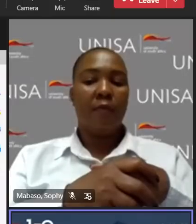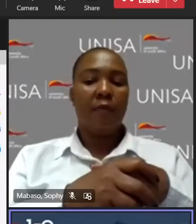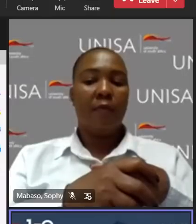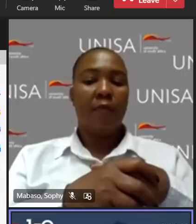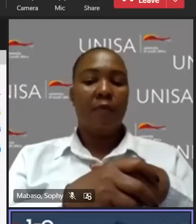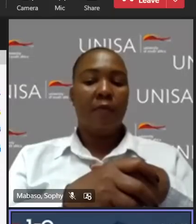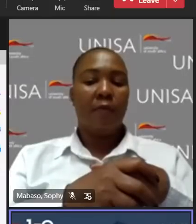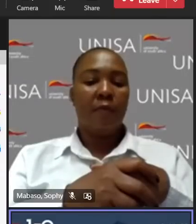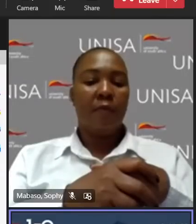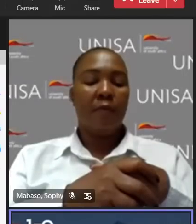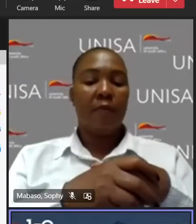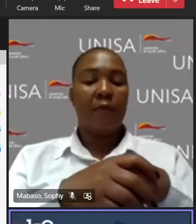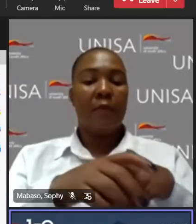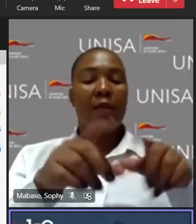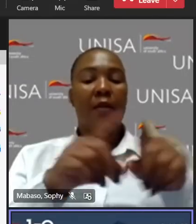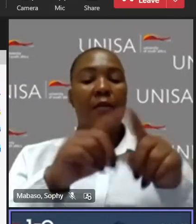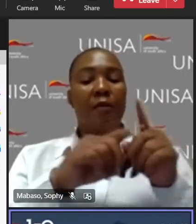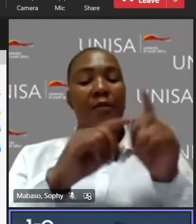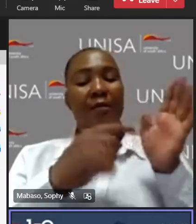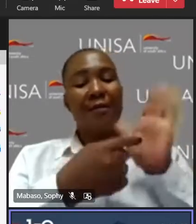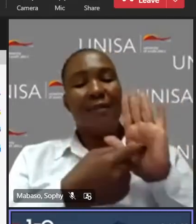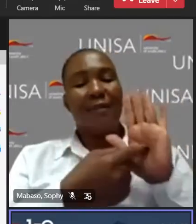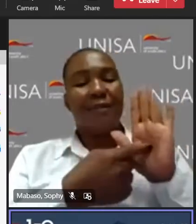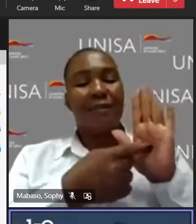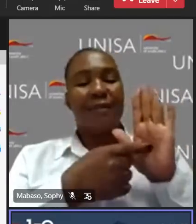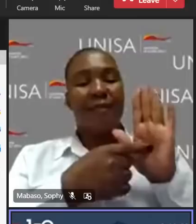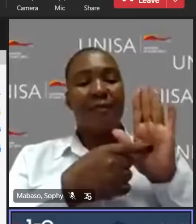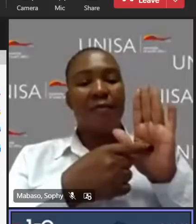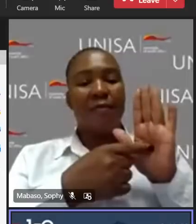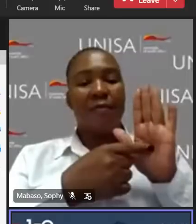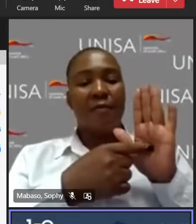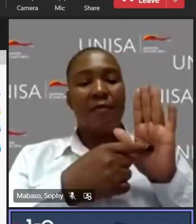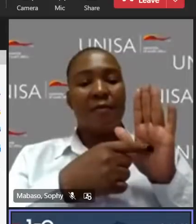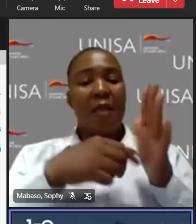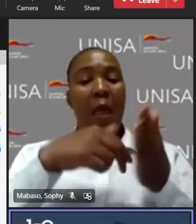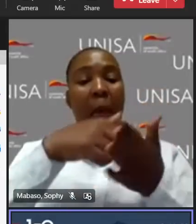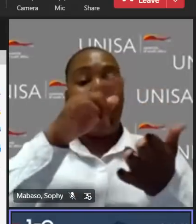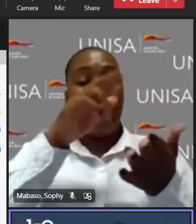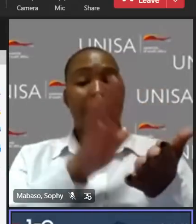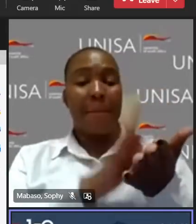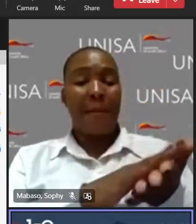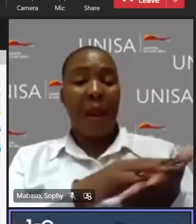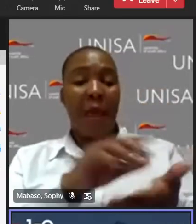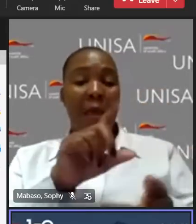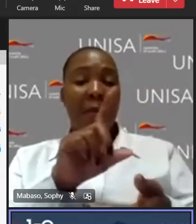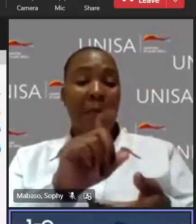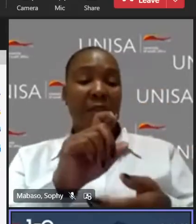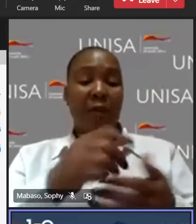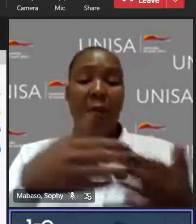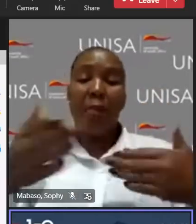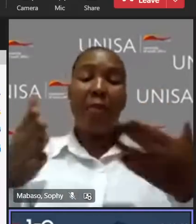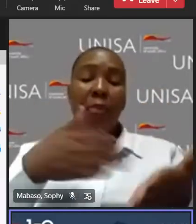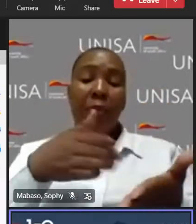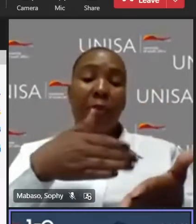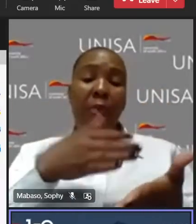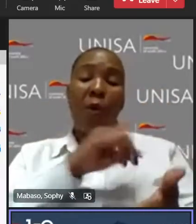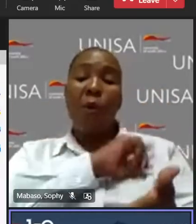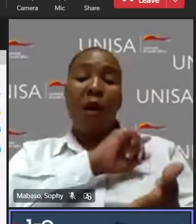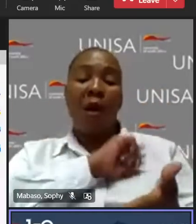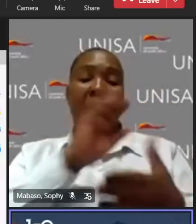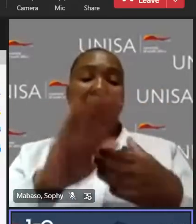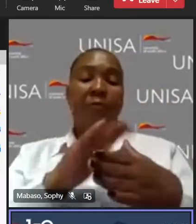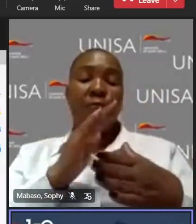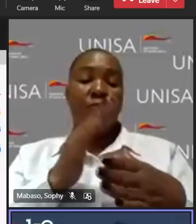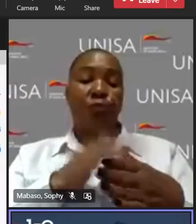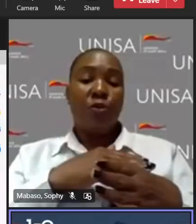As you can see, there is no actual apply button because applications are closed. So